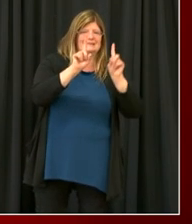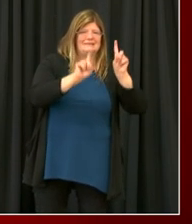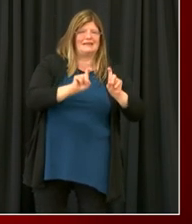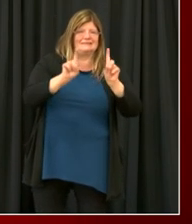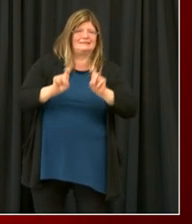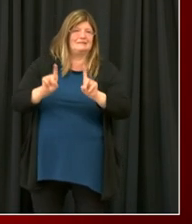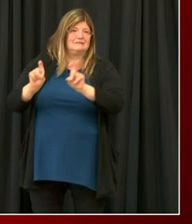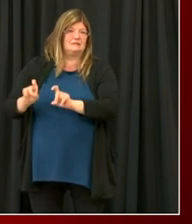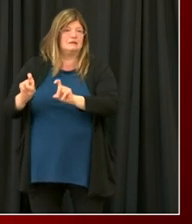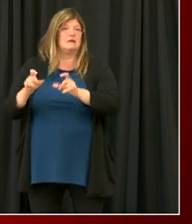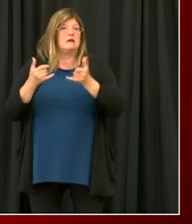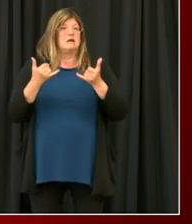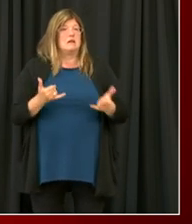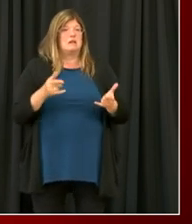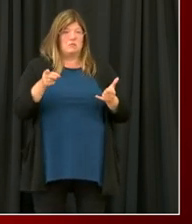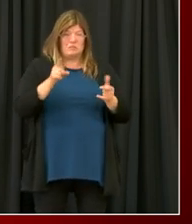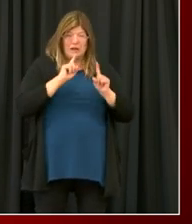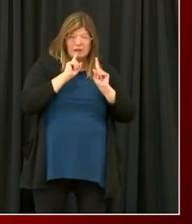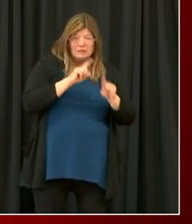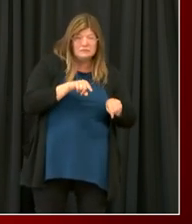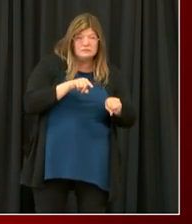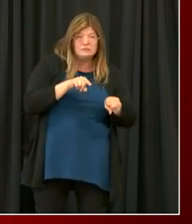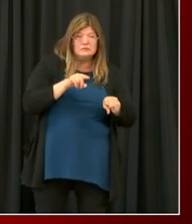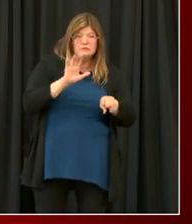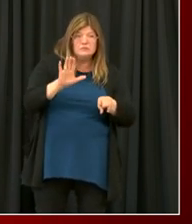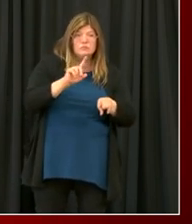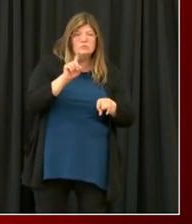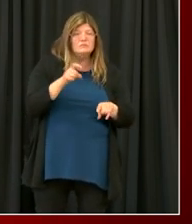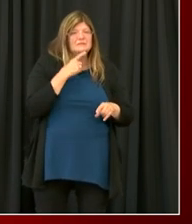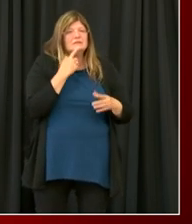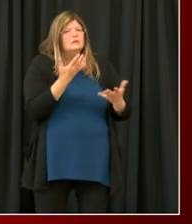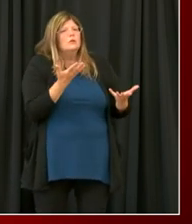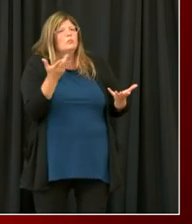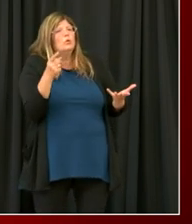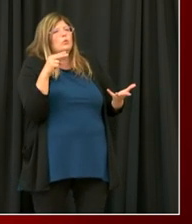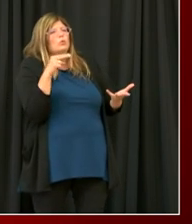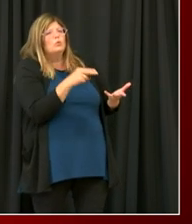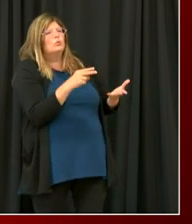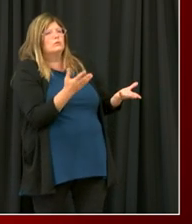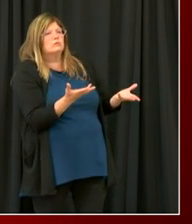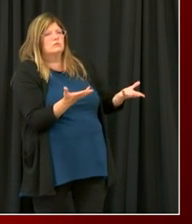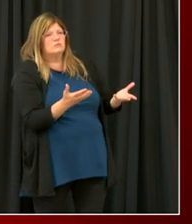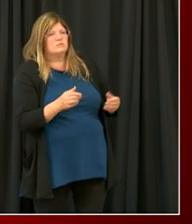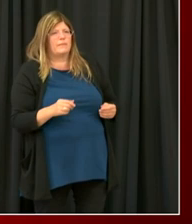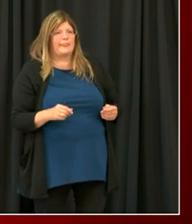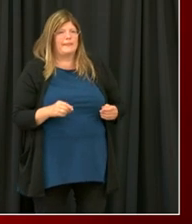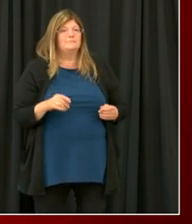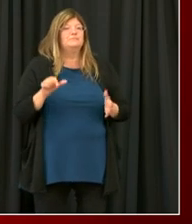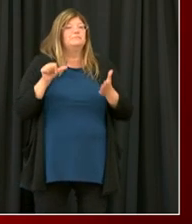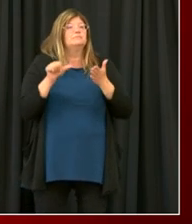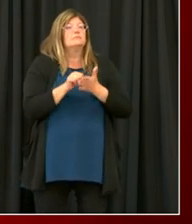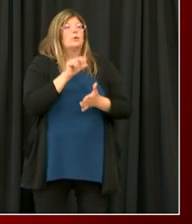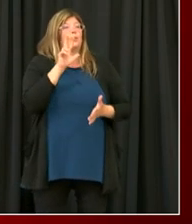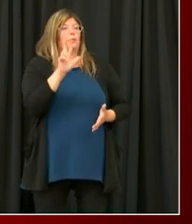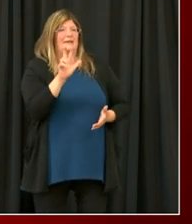I don't know if you can answer this question. Paul, but I'm sorry, what are you looking at? This page 3.